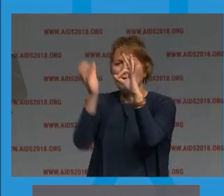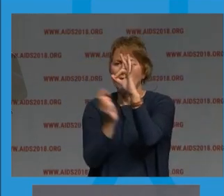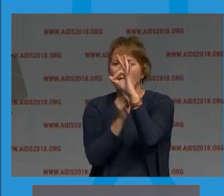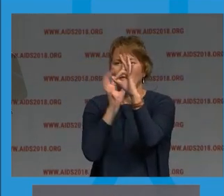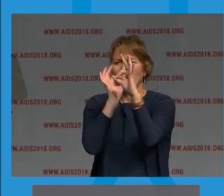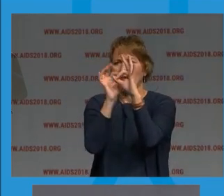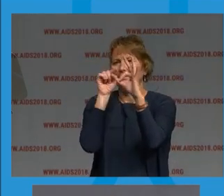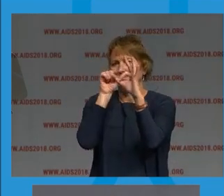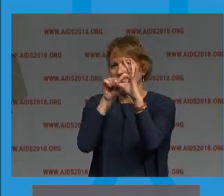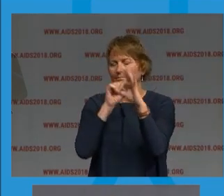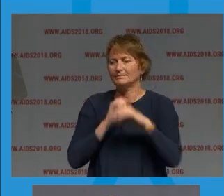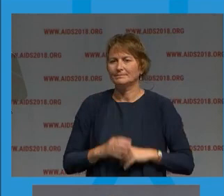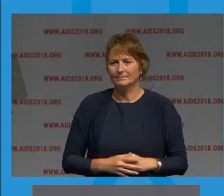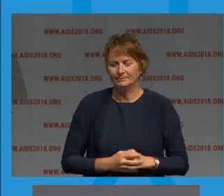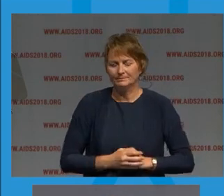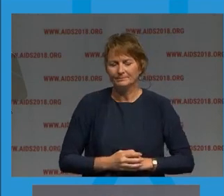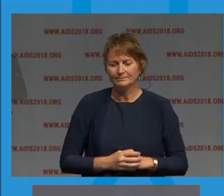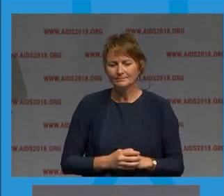circle.